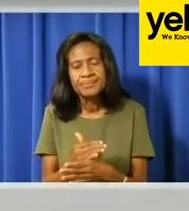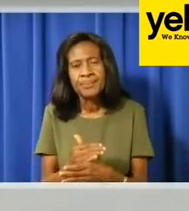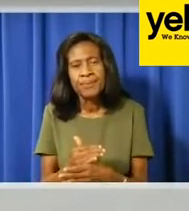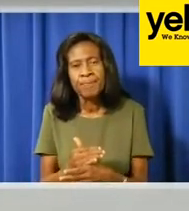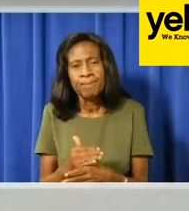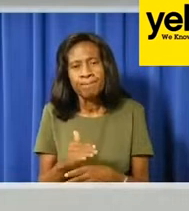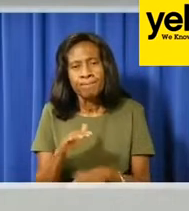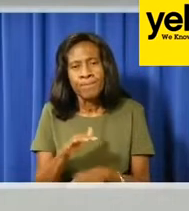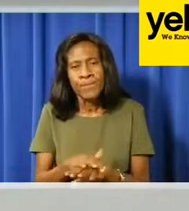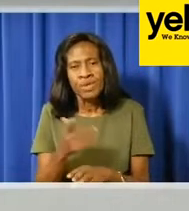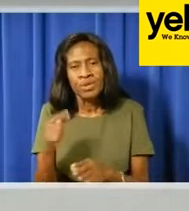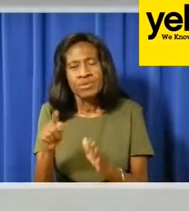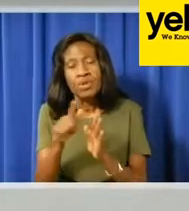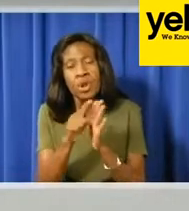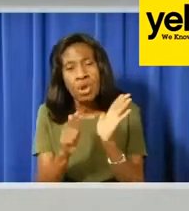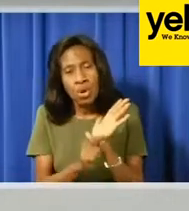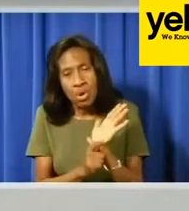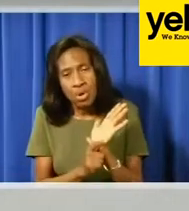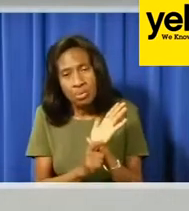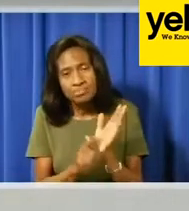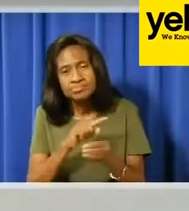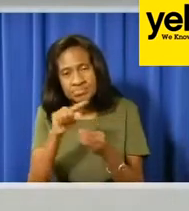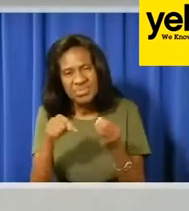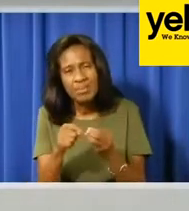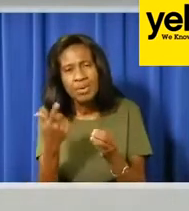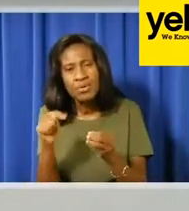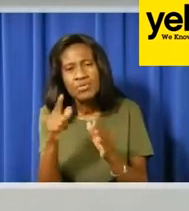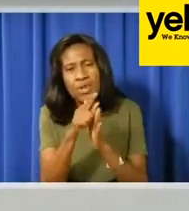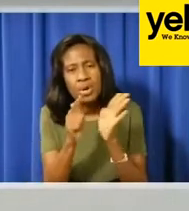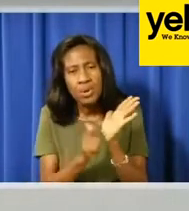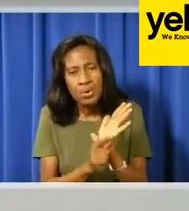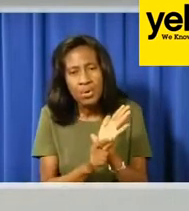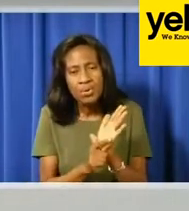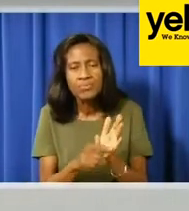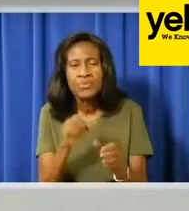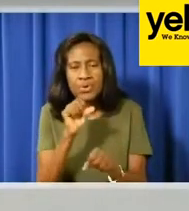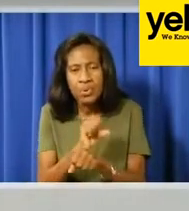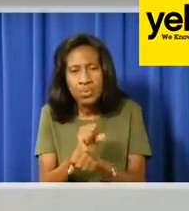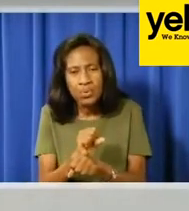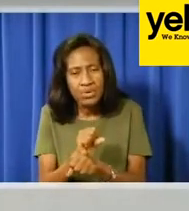On that point, on the draft legislation, we are working through that.